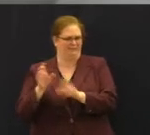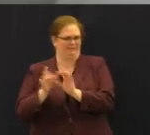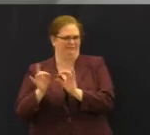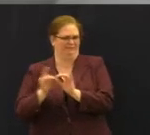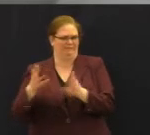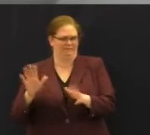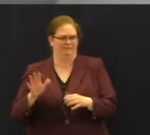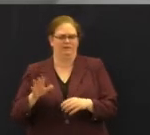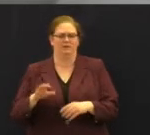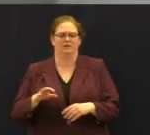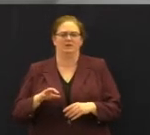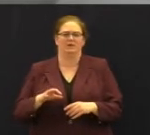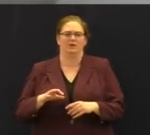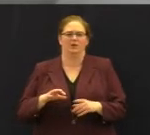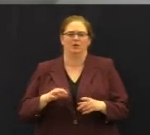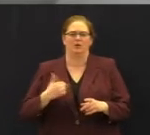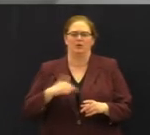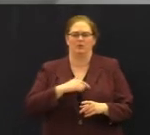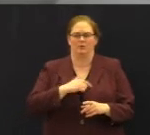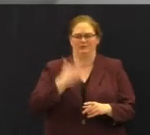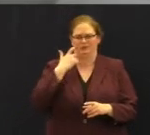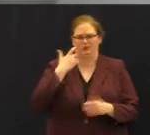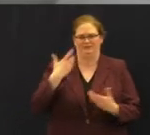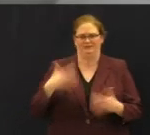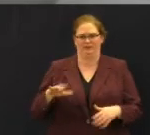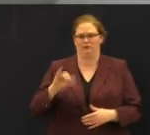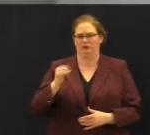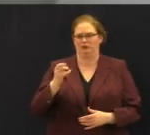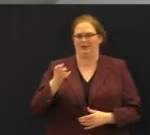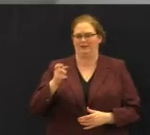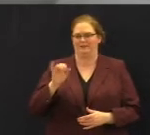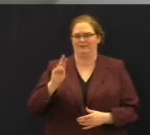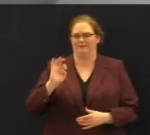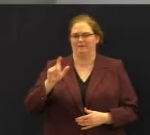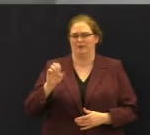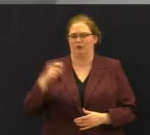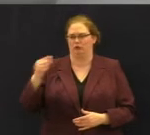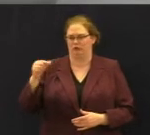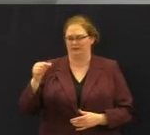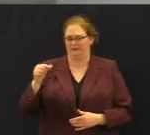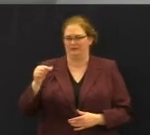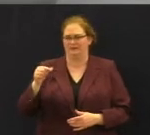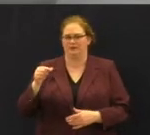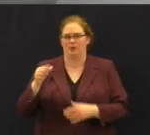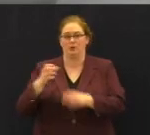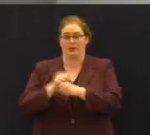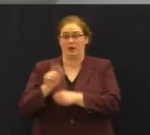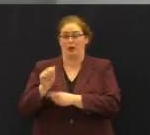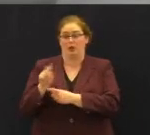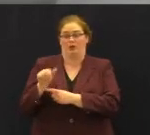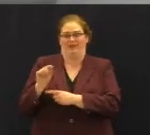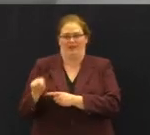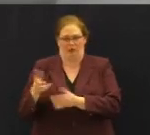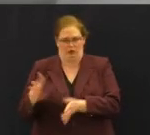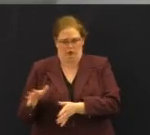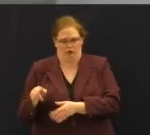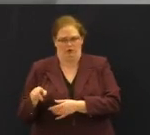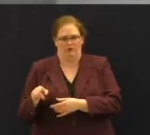talked about, we just finished Jacksonville Green, and we received a LERTA there.